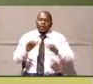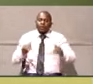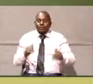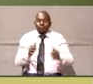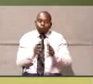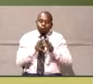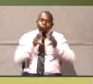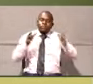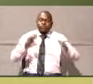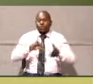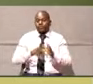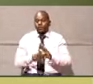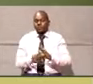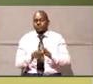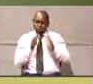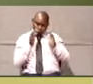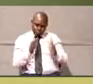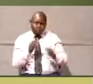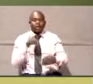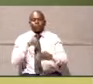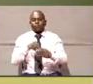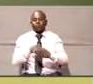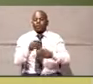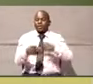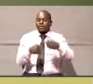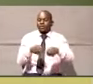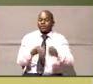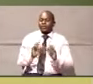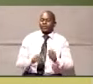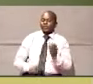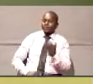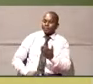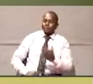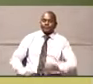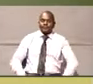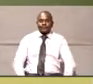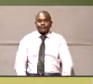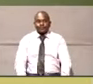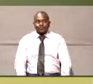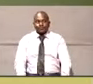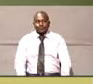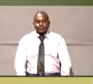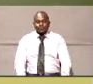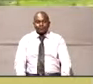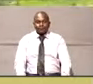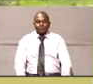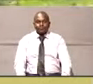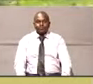wider range of issues regarding the electoral process, as we hear in this discussion.